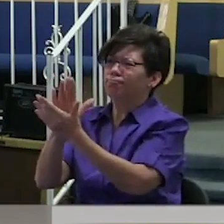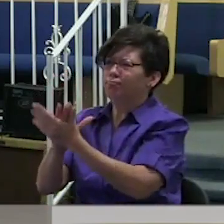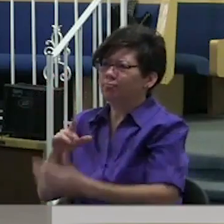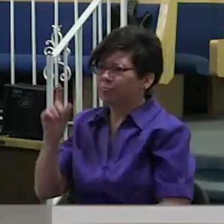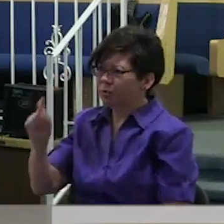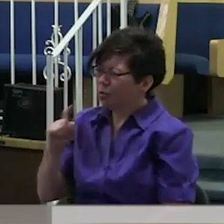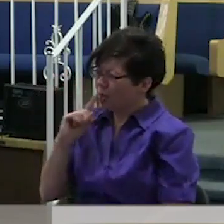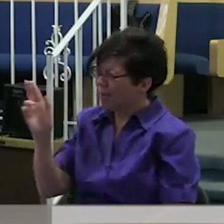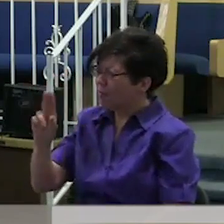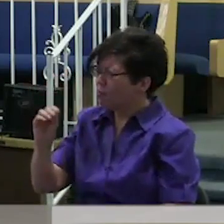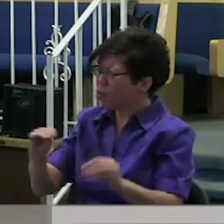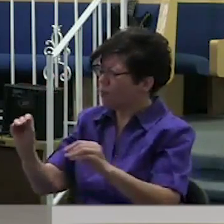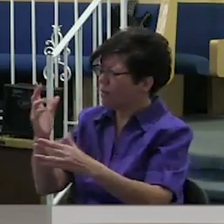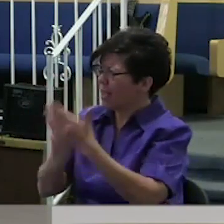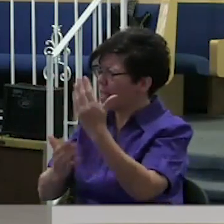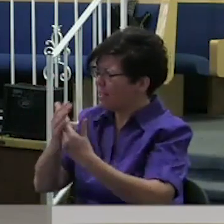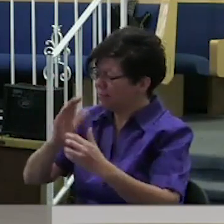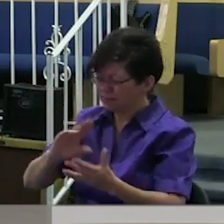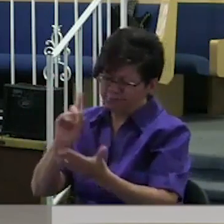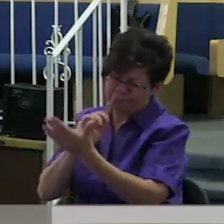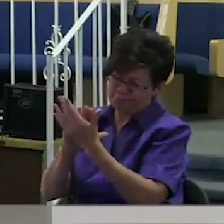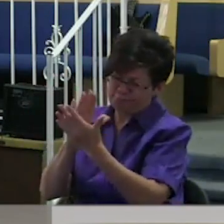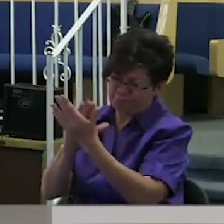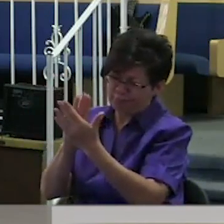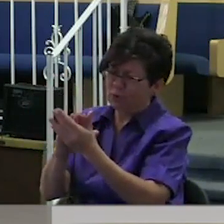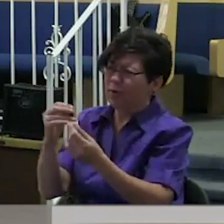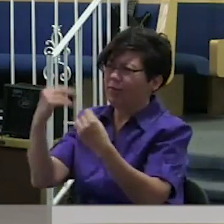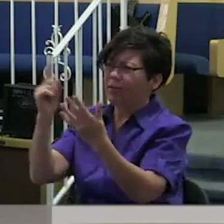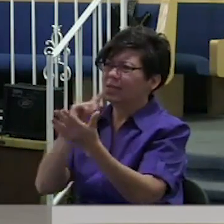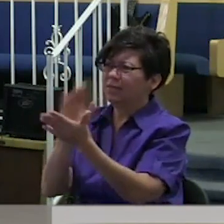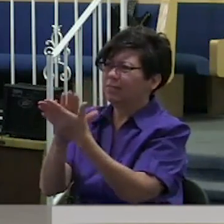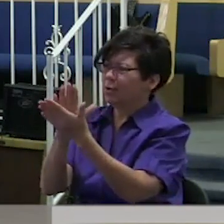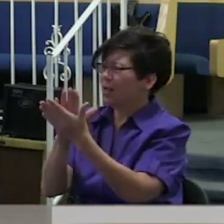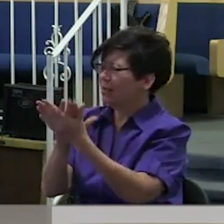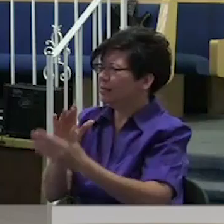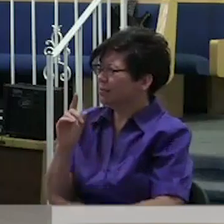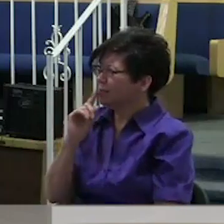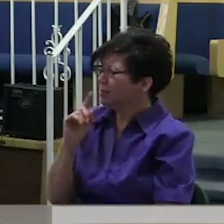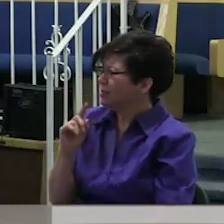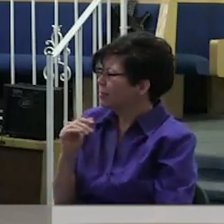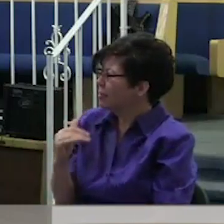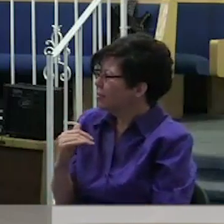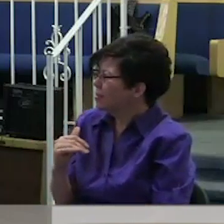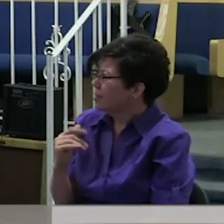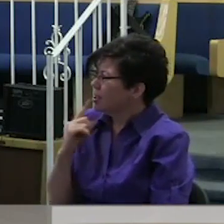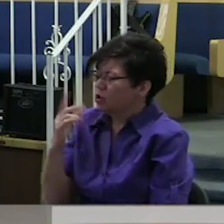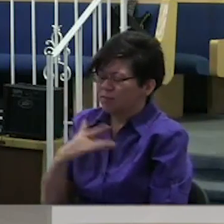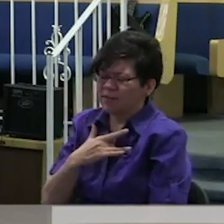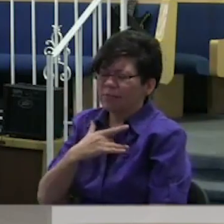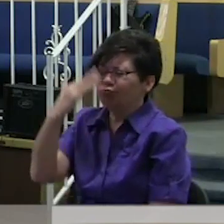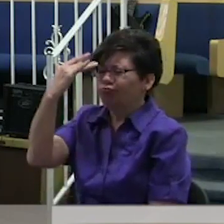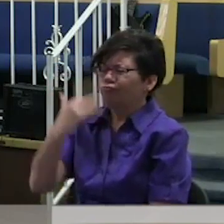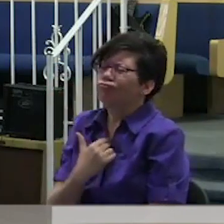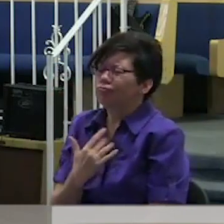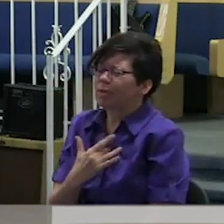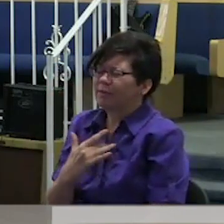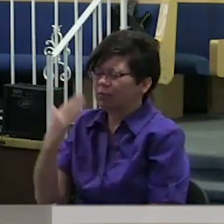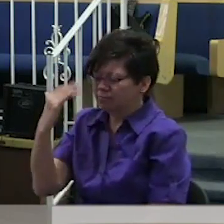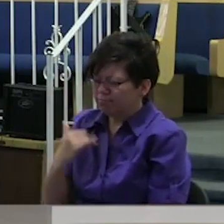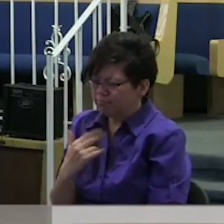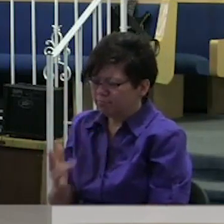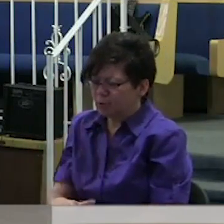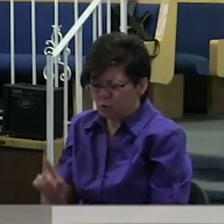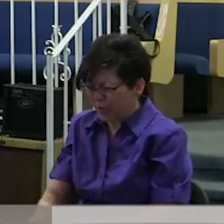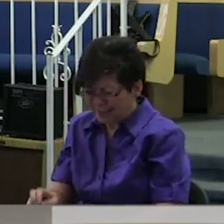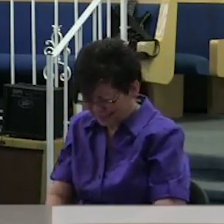do your damn. You got to give God some praise. When the Holy Ghost comes upon you, oh, you just can't sit